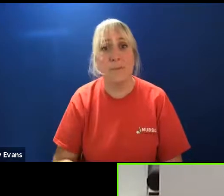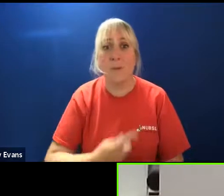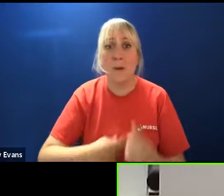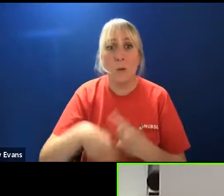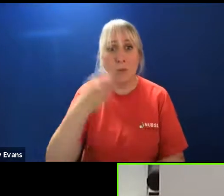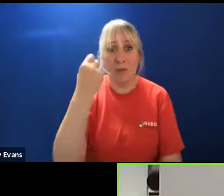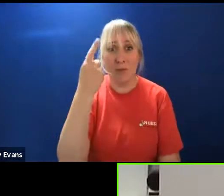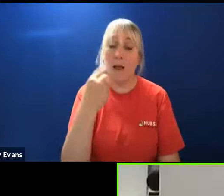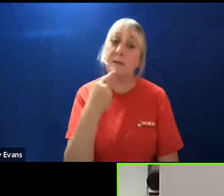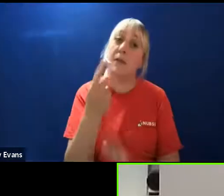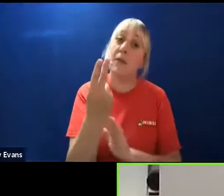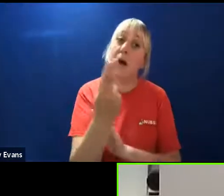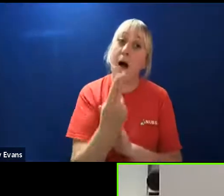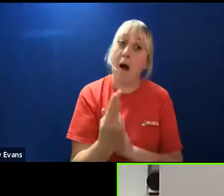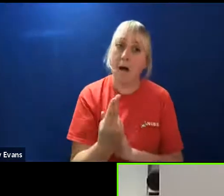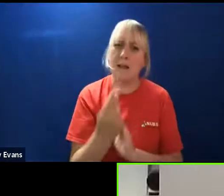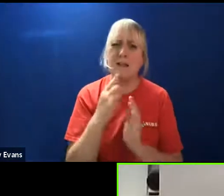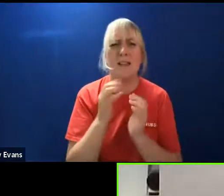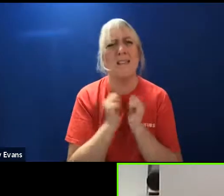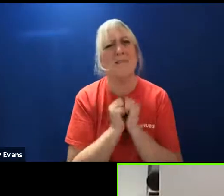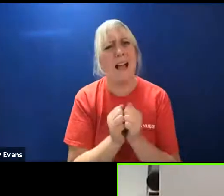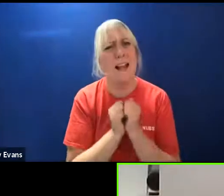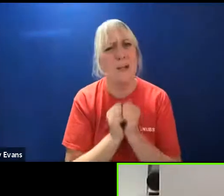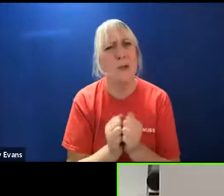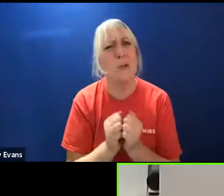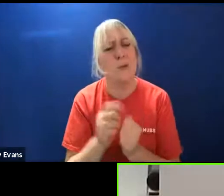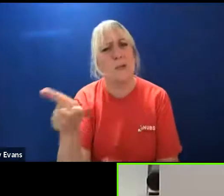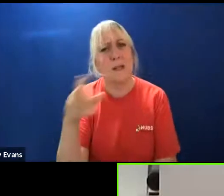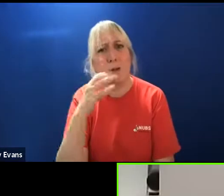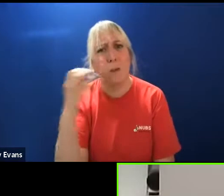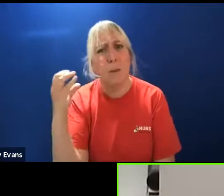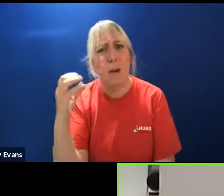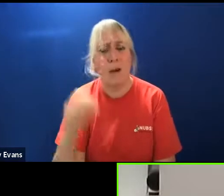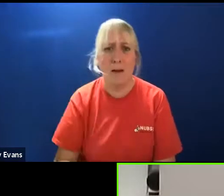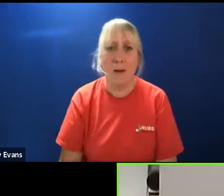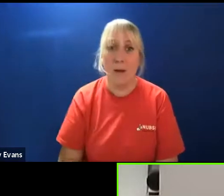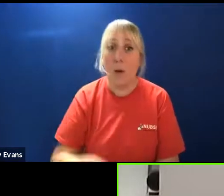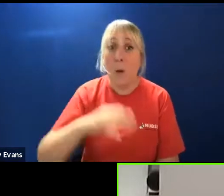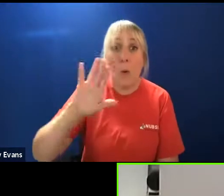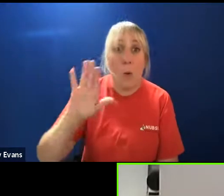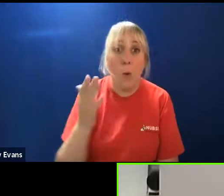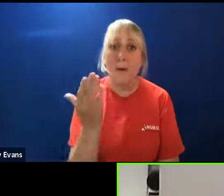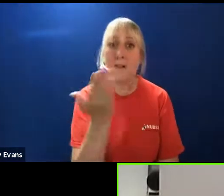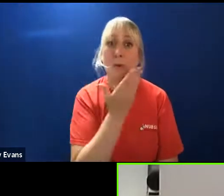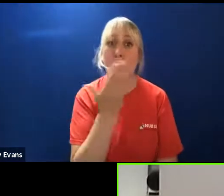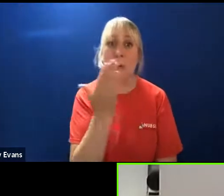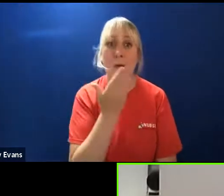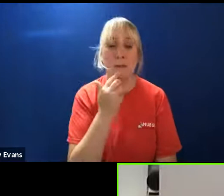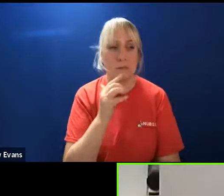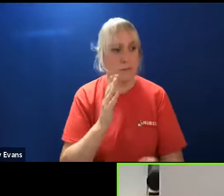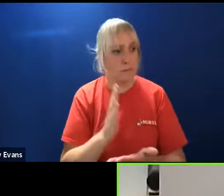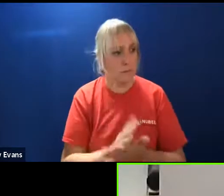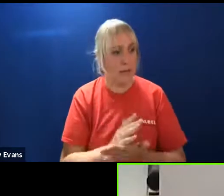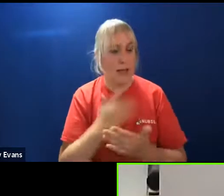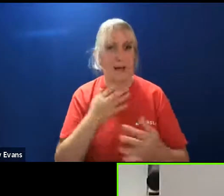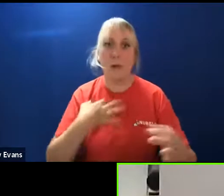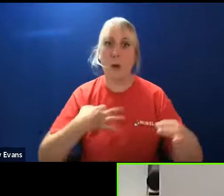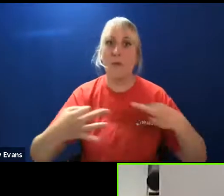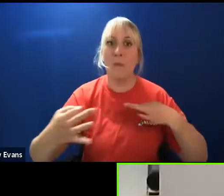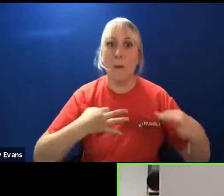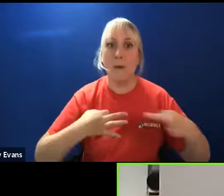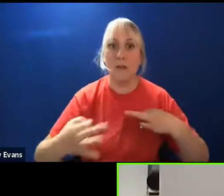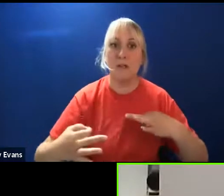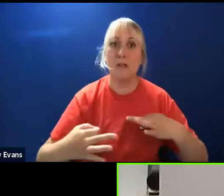are valued in the school curriculum. In every school we visited, there was a performance where the students shared